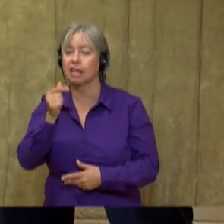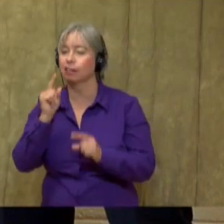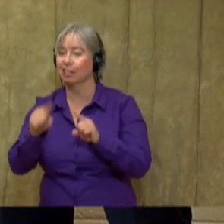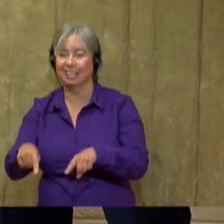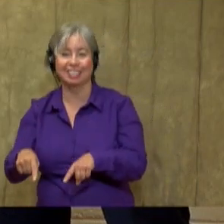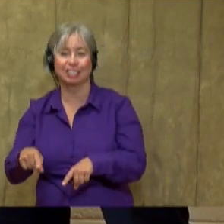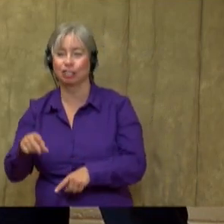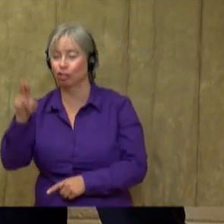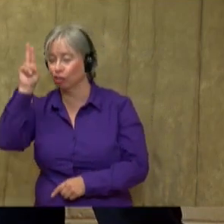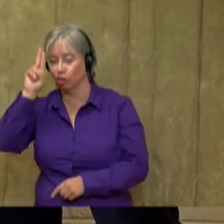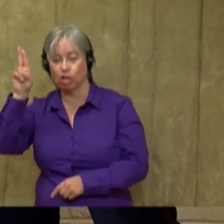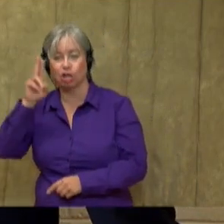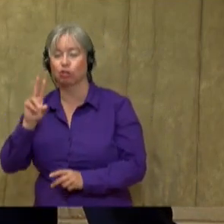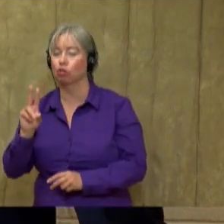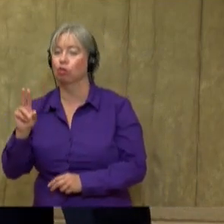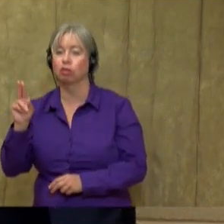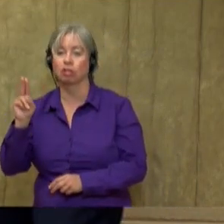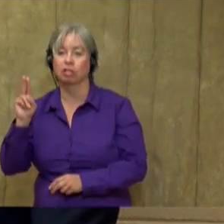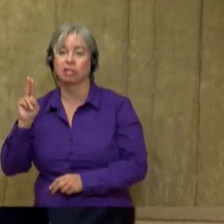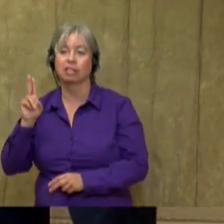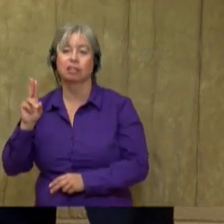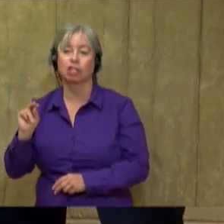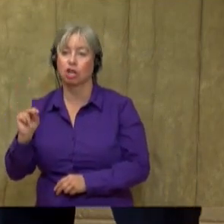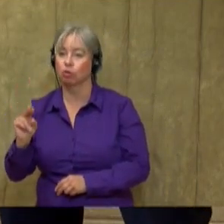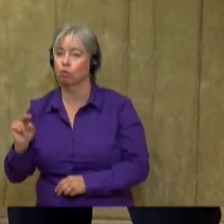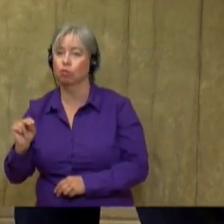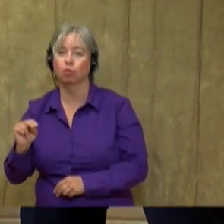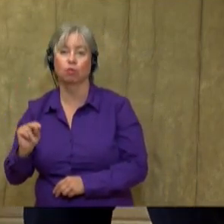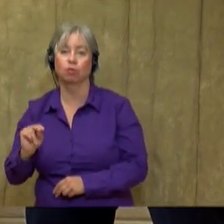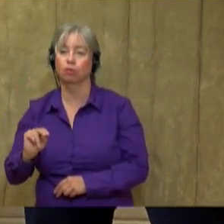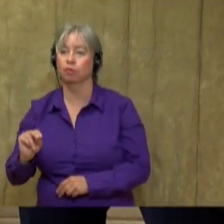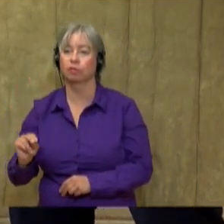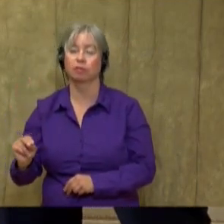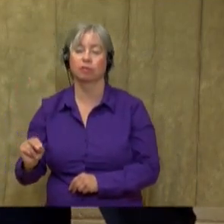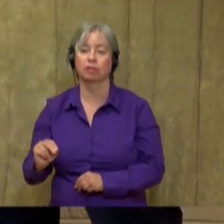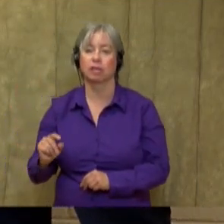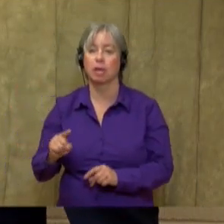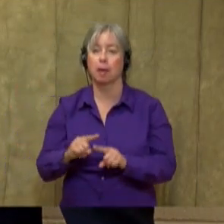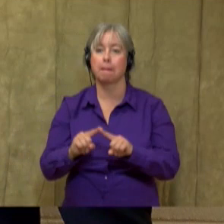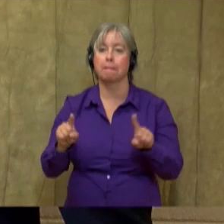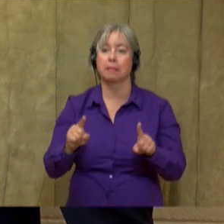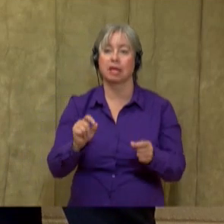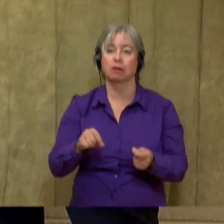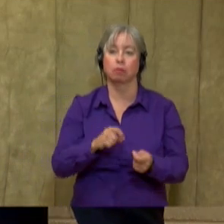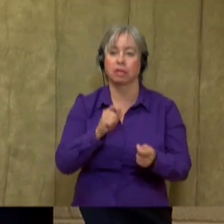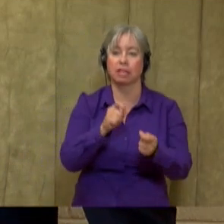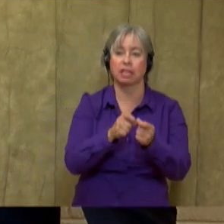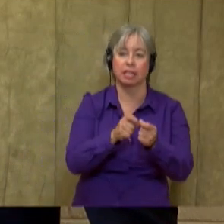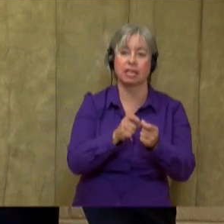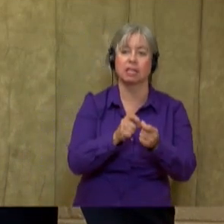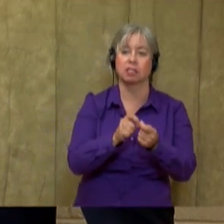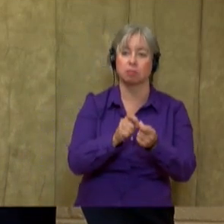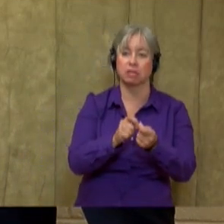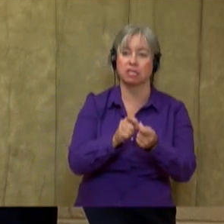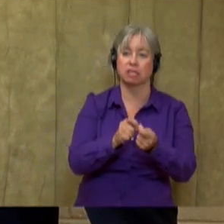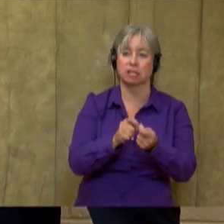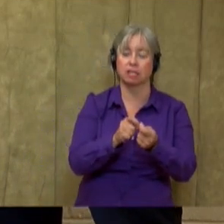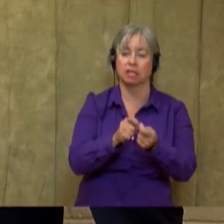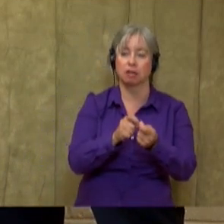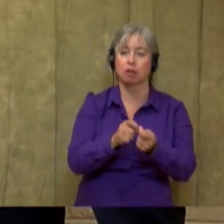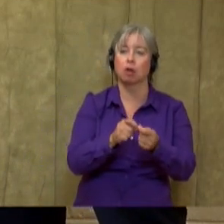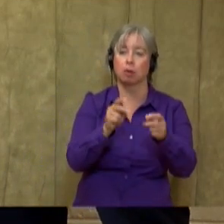pick up, unless, they work for the law enforcement. But, with that specific phone number, you're going to get a very